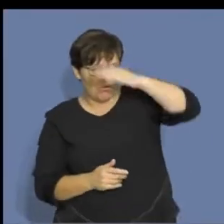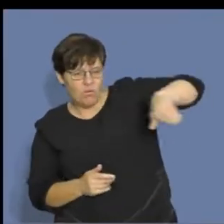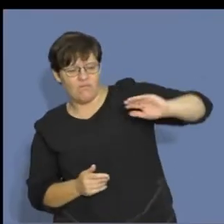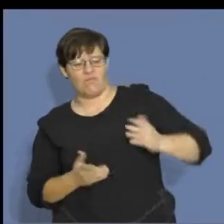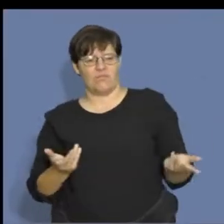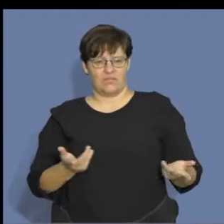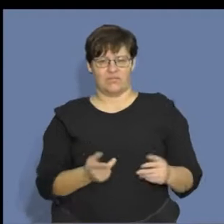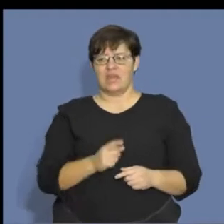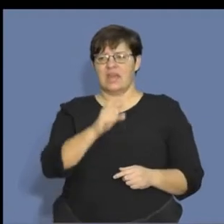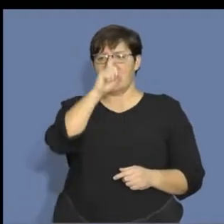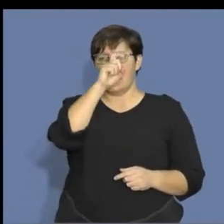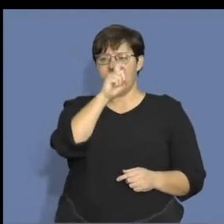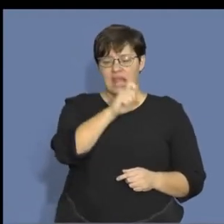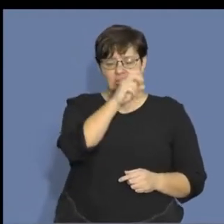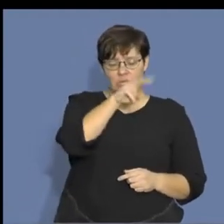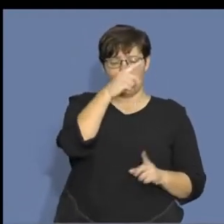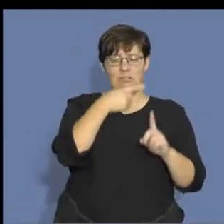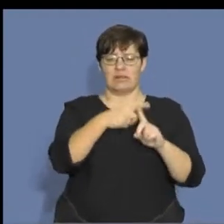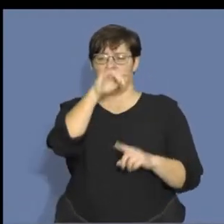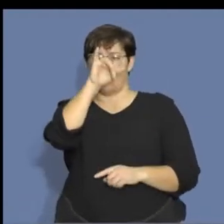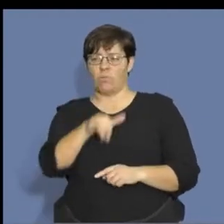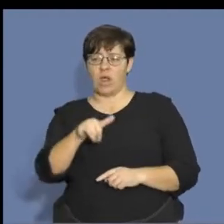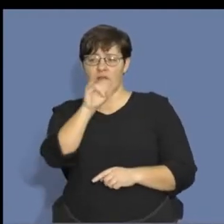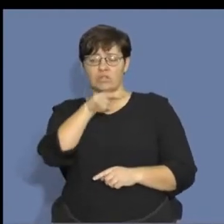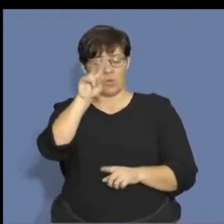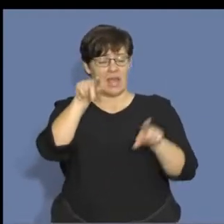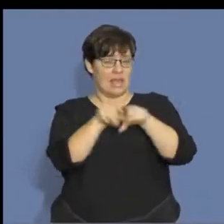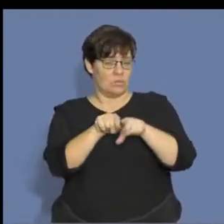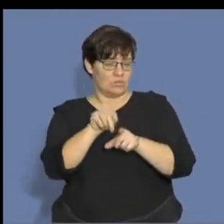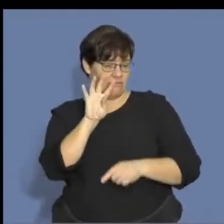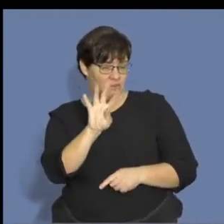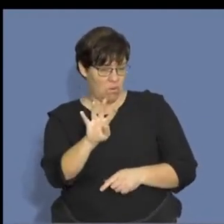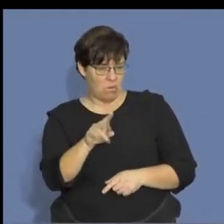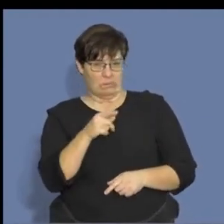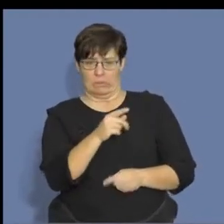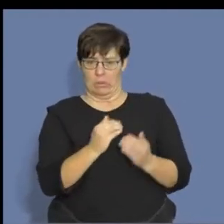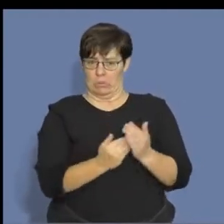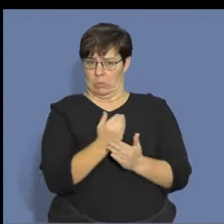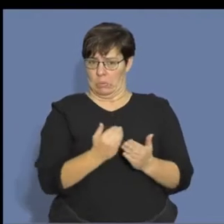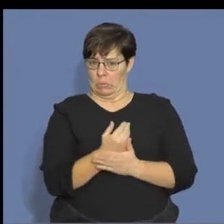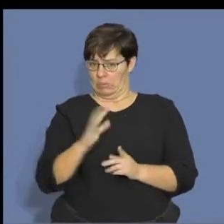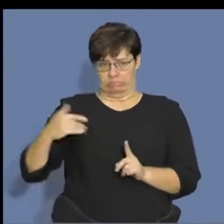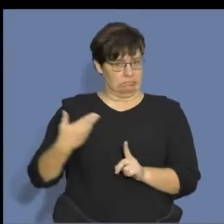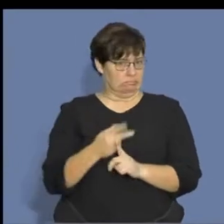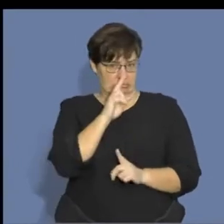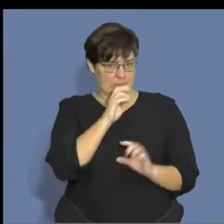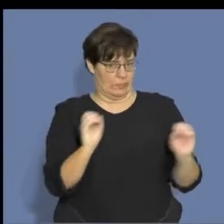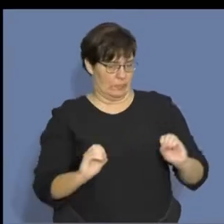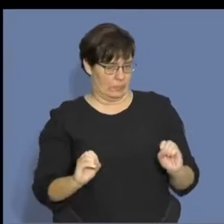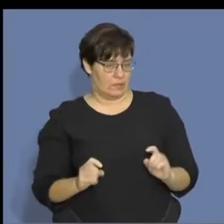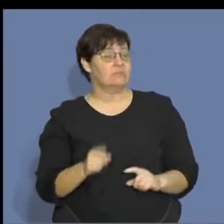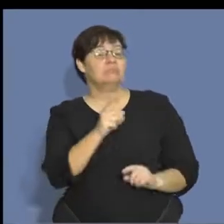this, x squared plus y squared equals 4, this is new. And this is what we're going to be talking about today. This represents